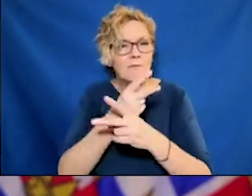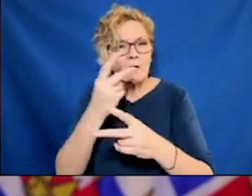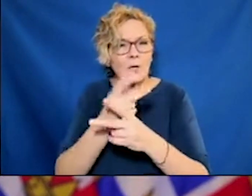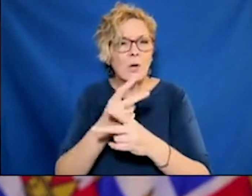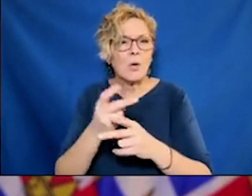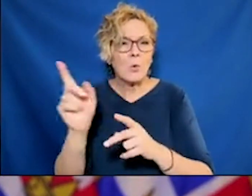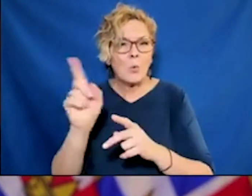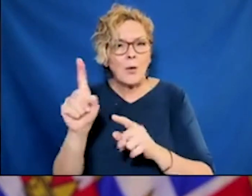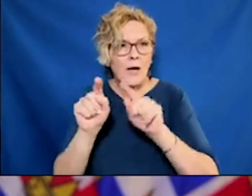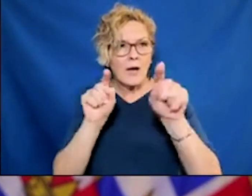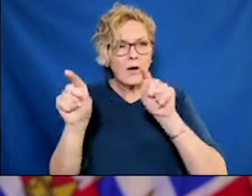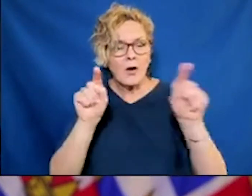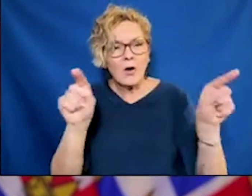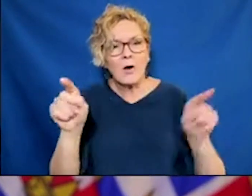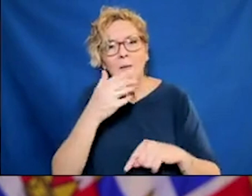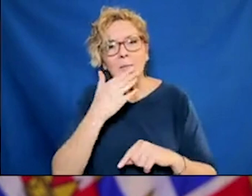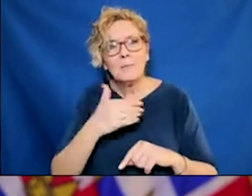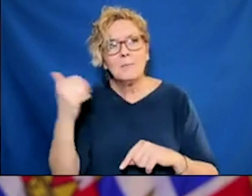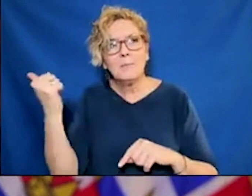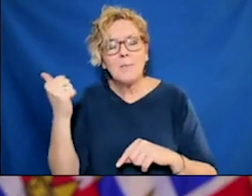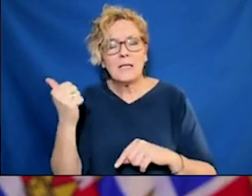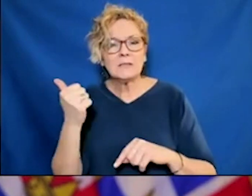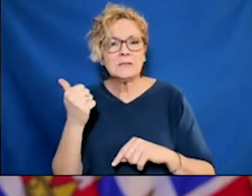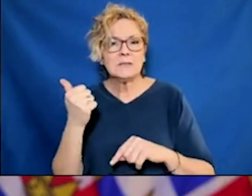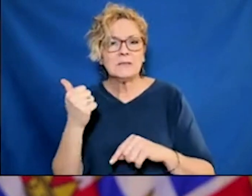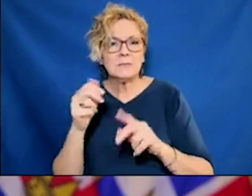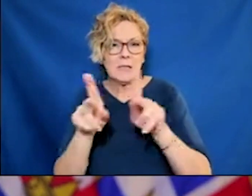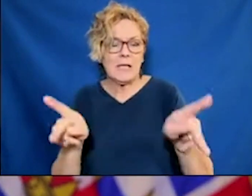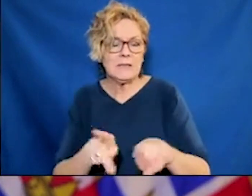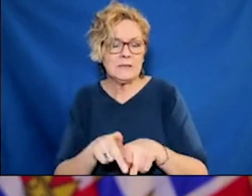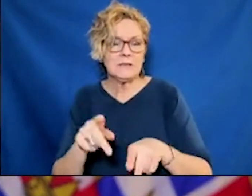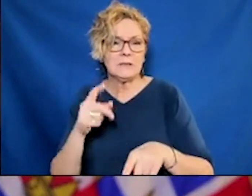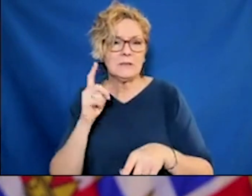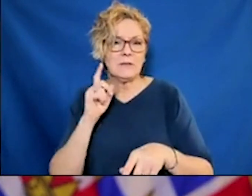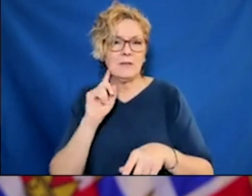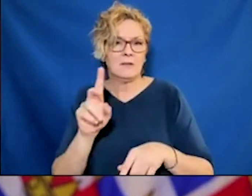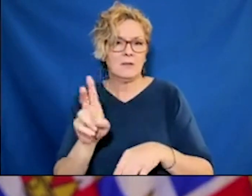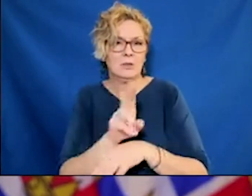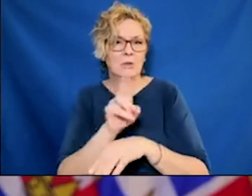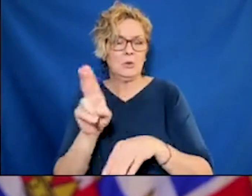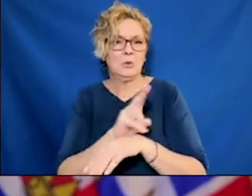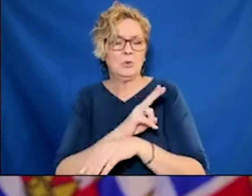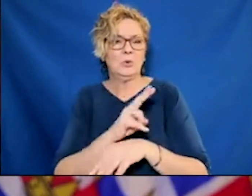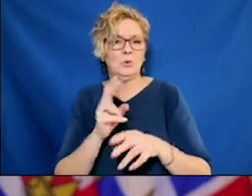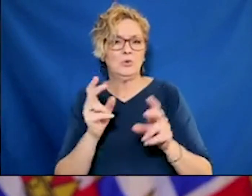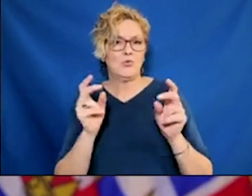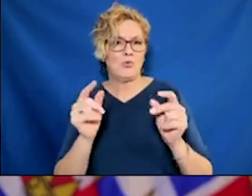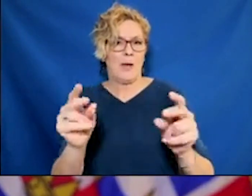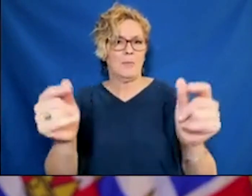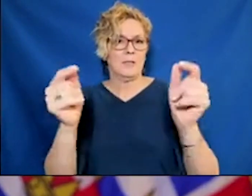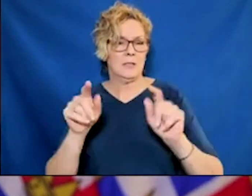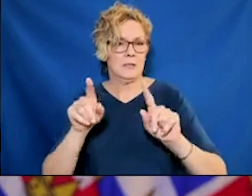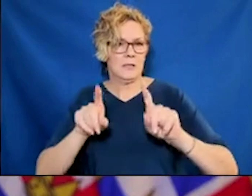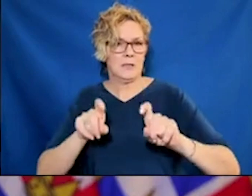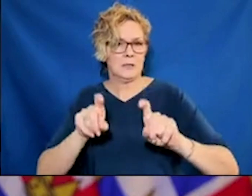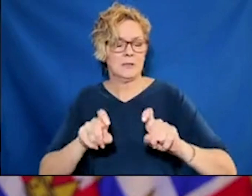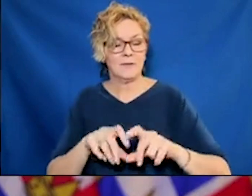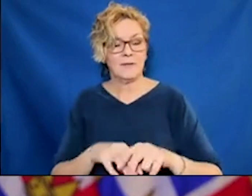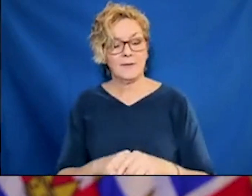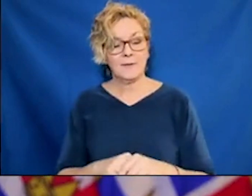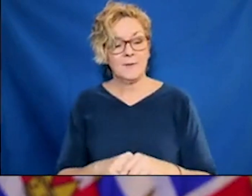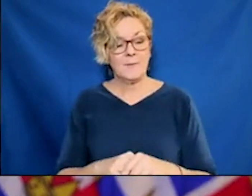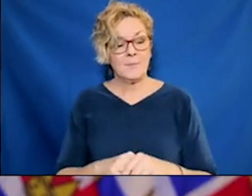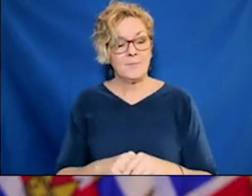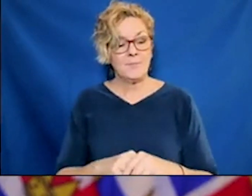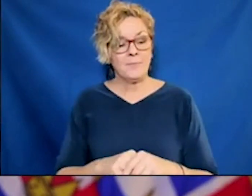and in long-term care, but they're very resource intensive, and that's what we're learning. The report shows us around the country. We're trying